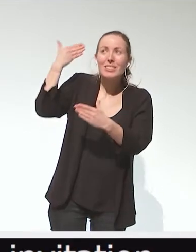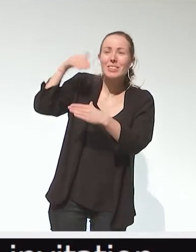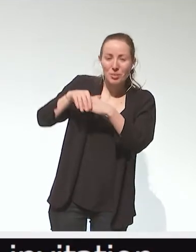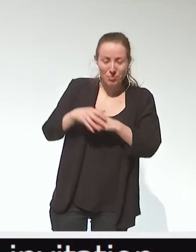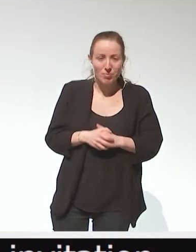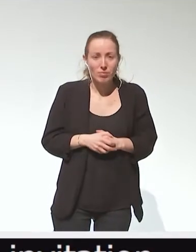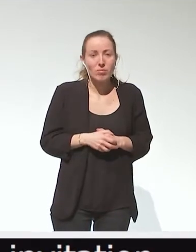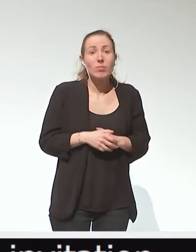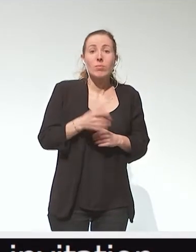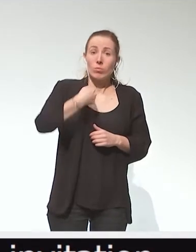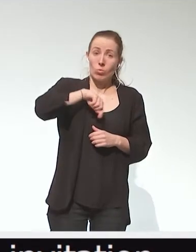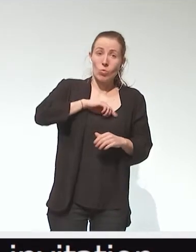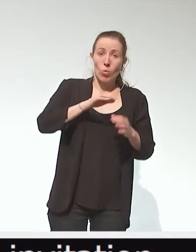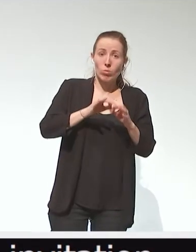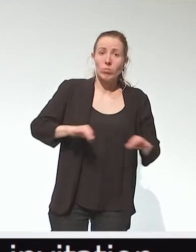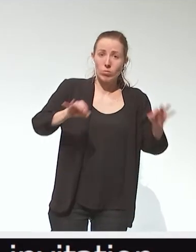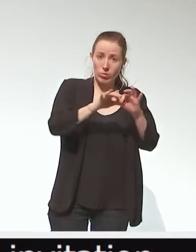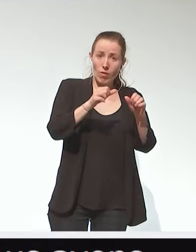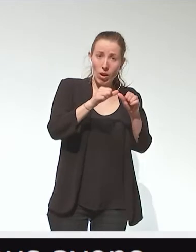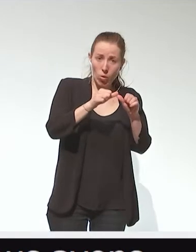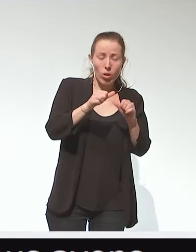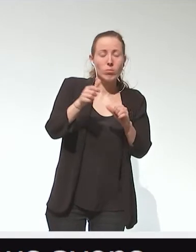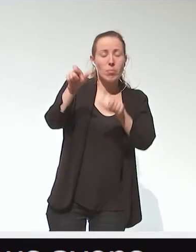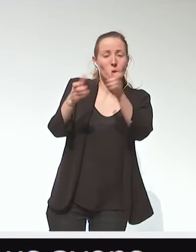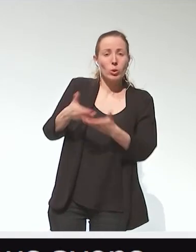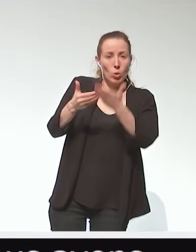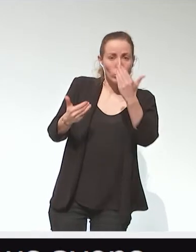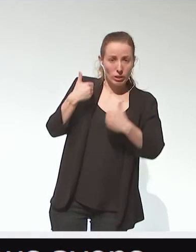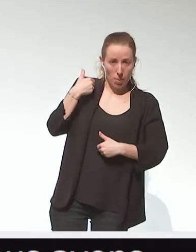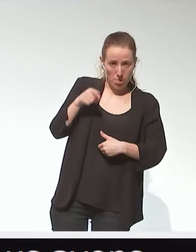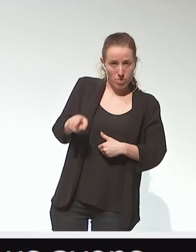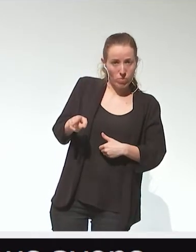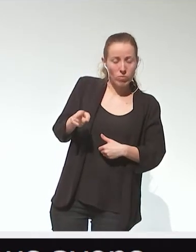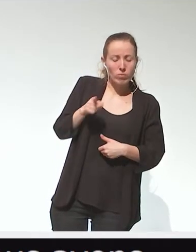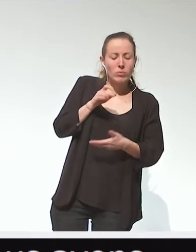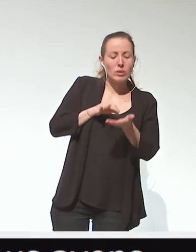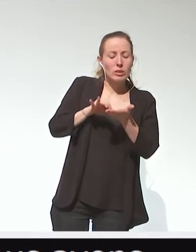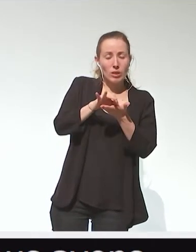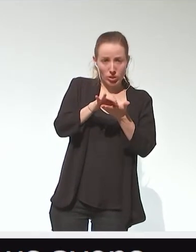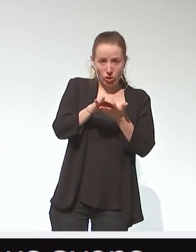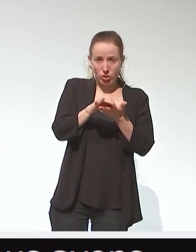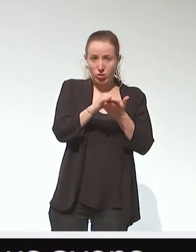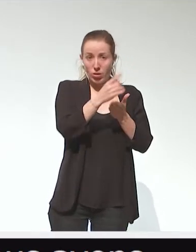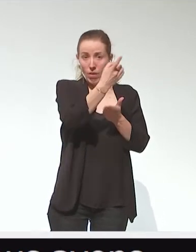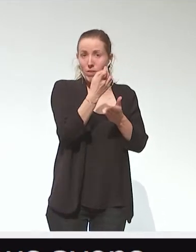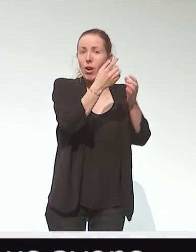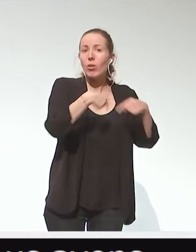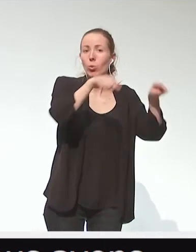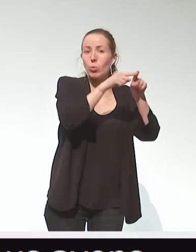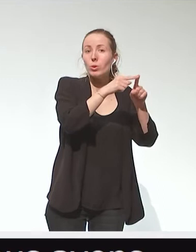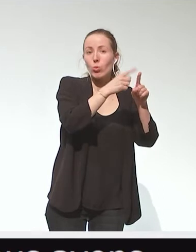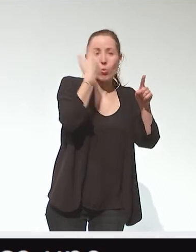Romania, fully aligned with the European strategy for persons with disability. The strategy is for